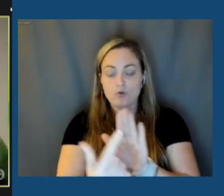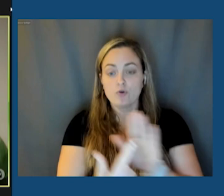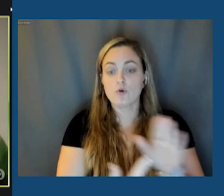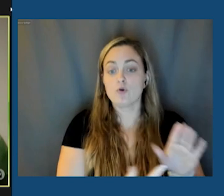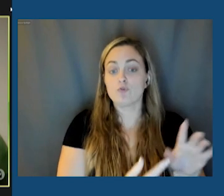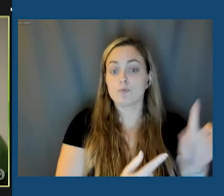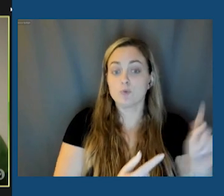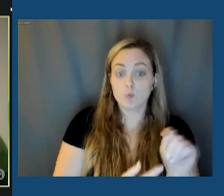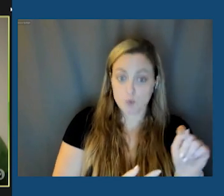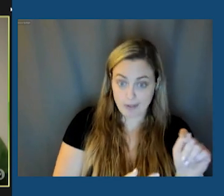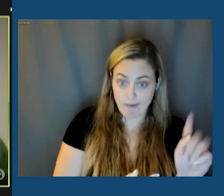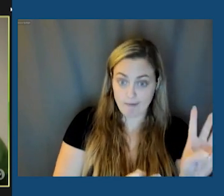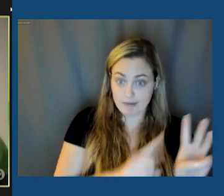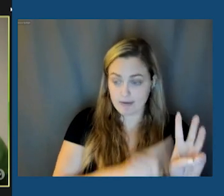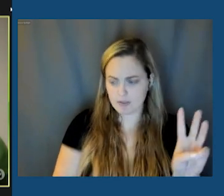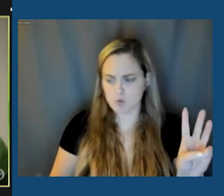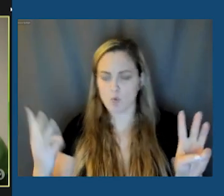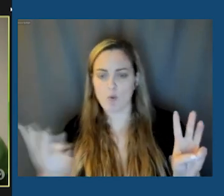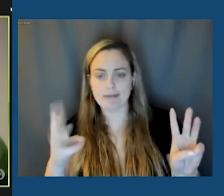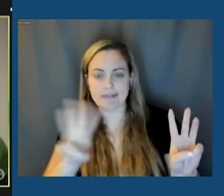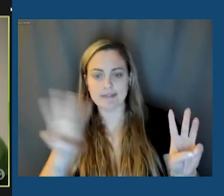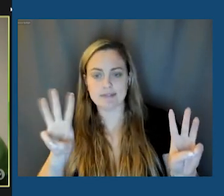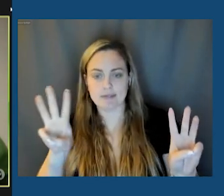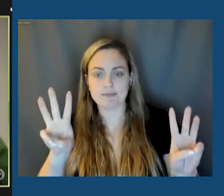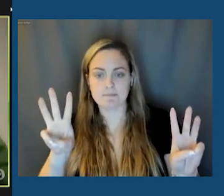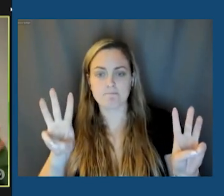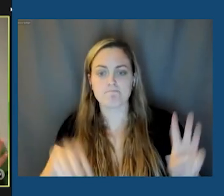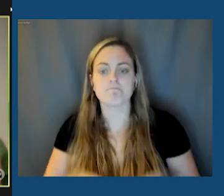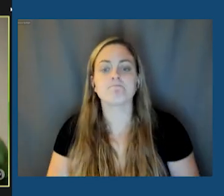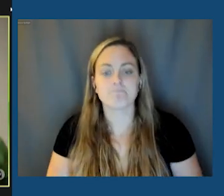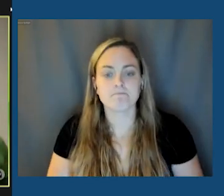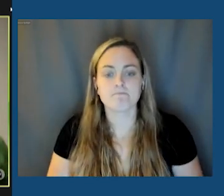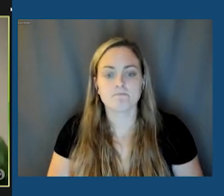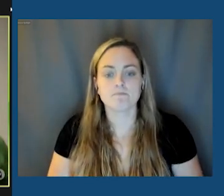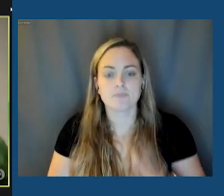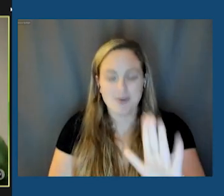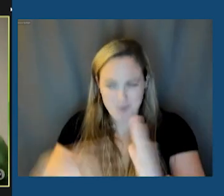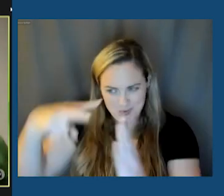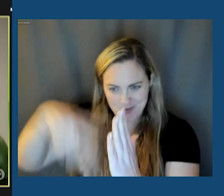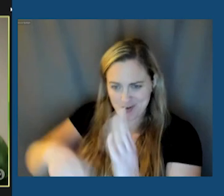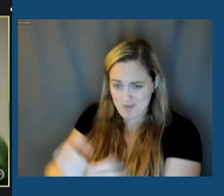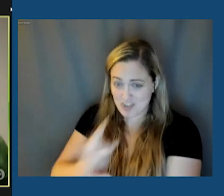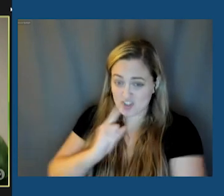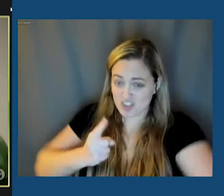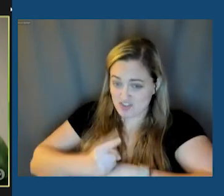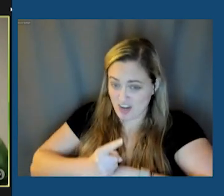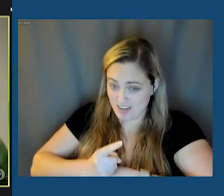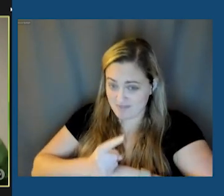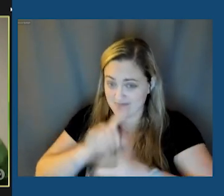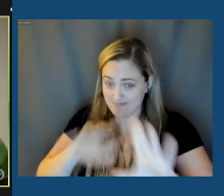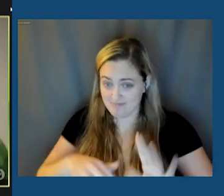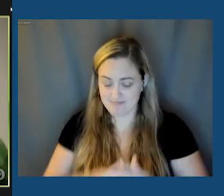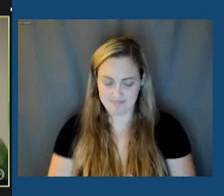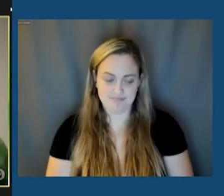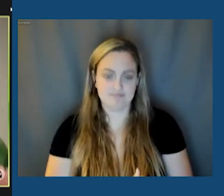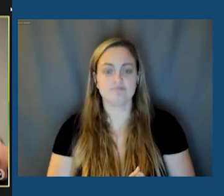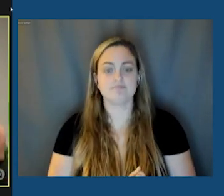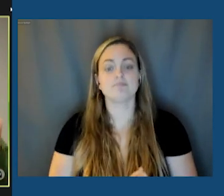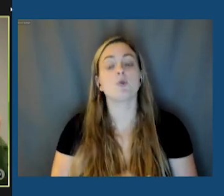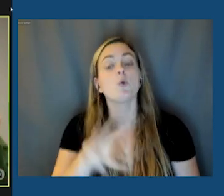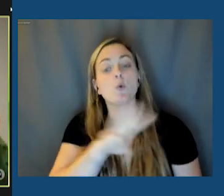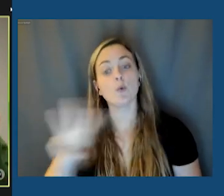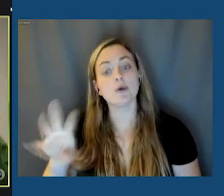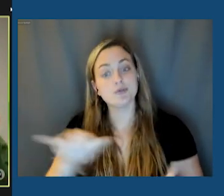Wednesday. The State Department of Transportation, I'm going to read this because I want to get it right. In Western New York,